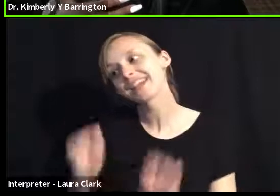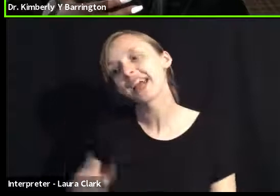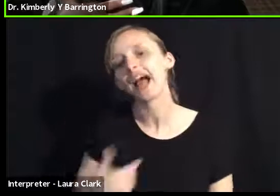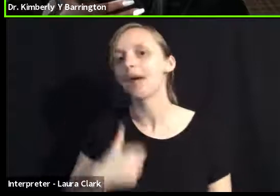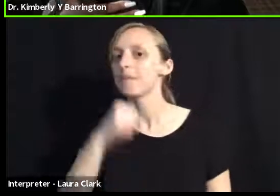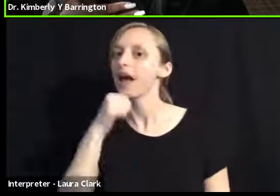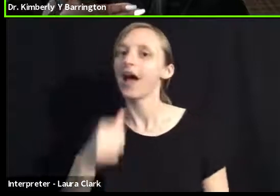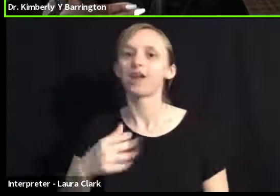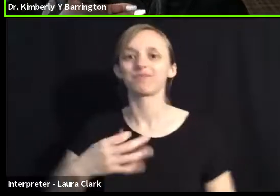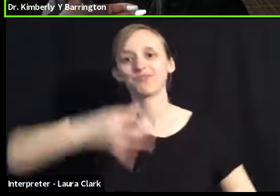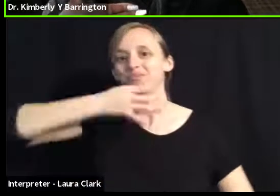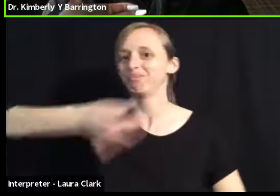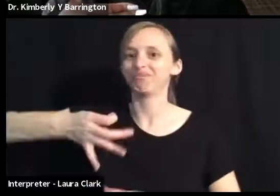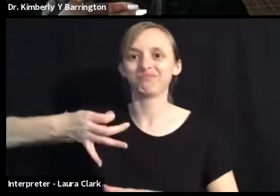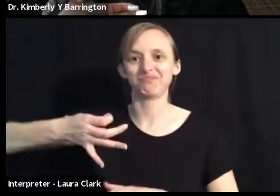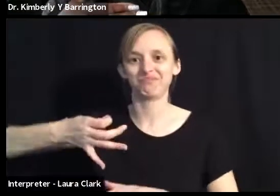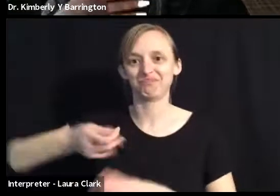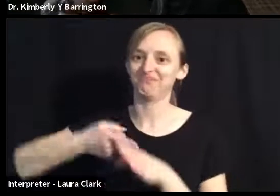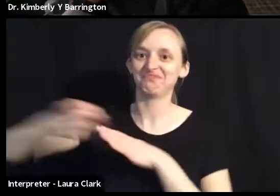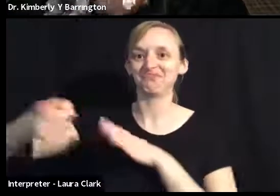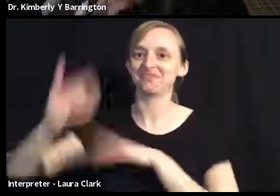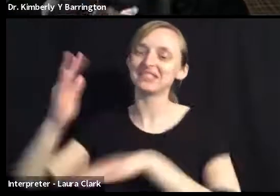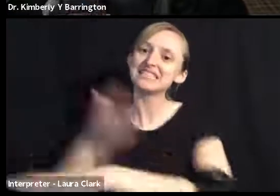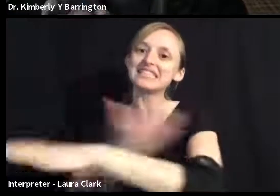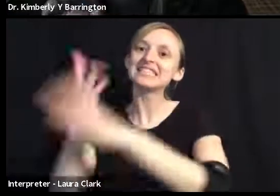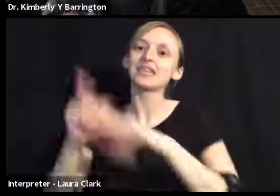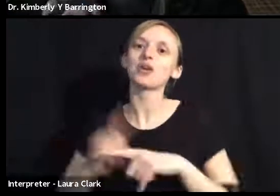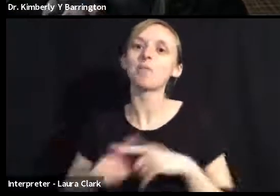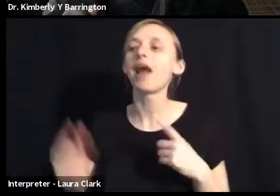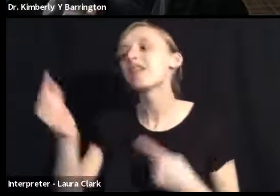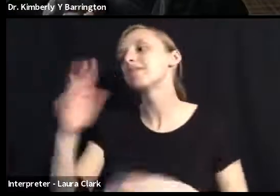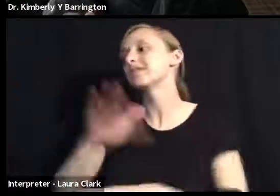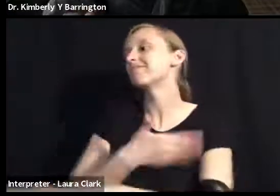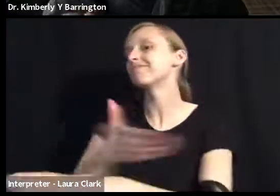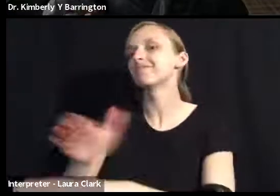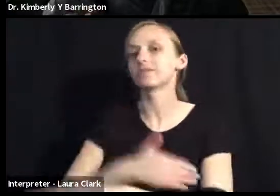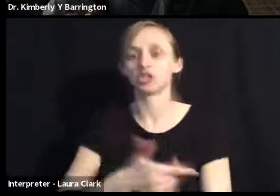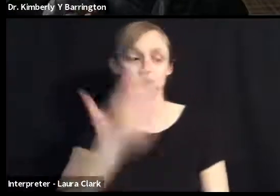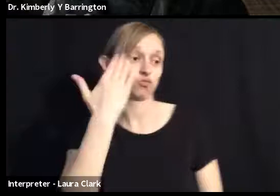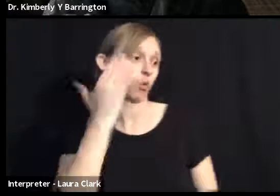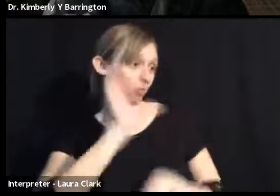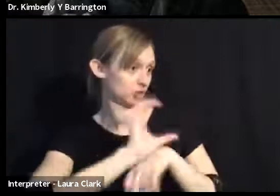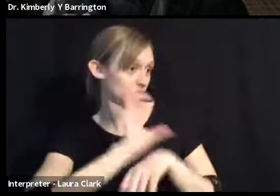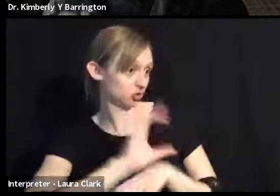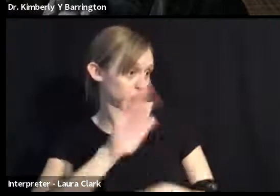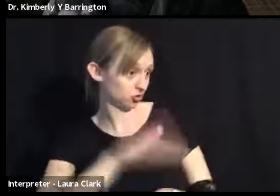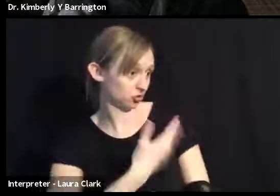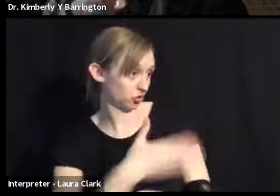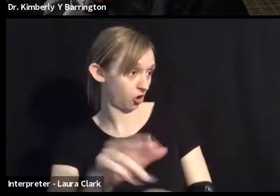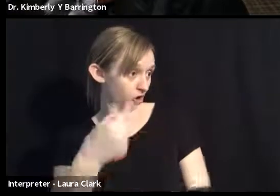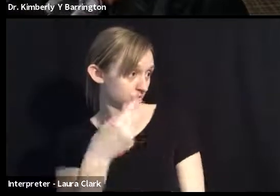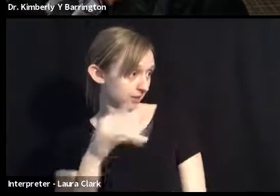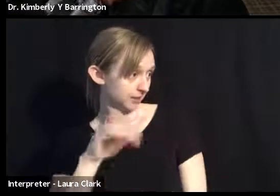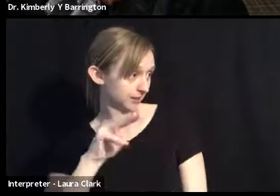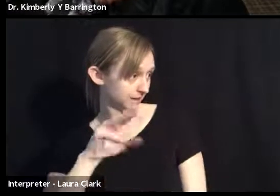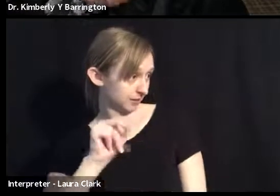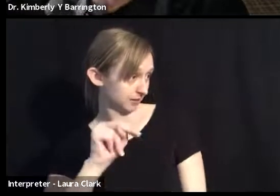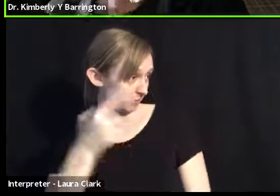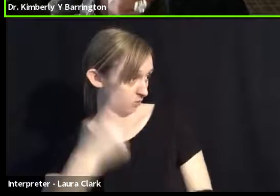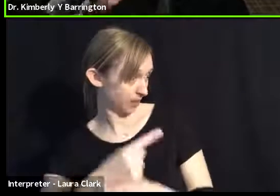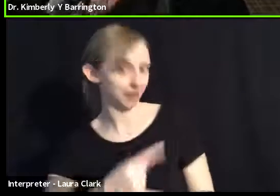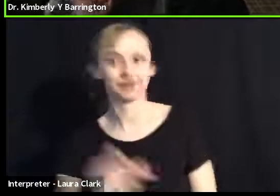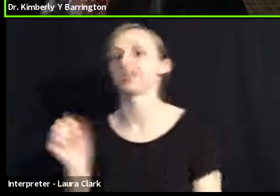singer, but just a little bit. But I bet you know a hymn, don't you? I do know a hymn. I know a whole lot of